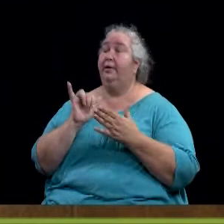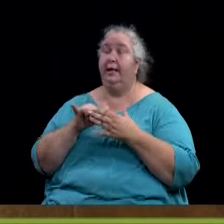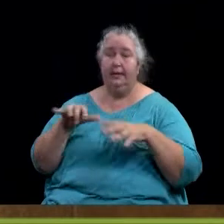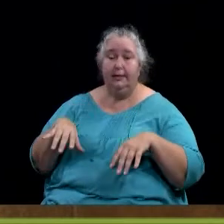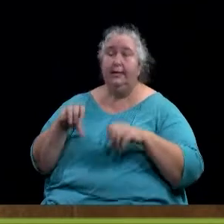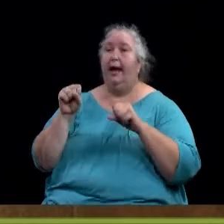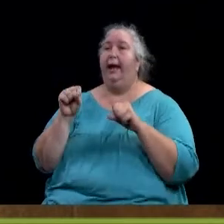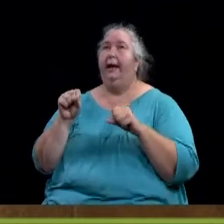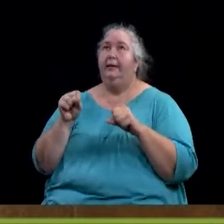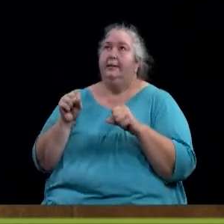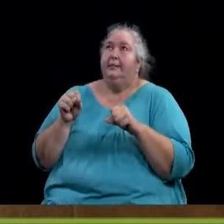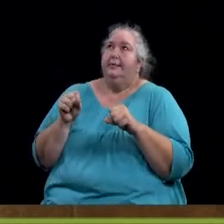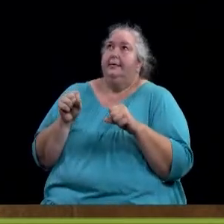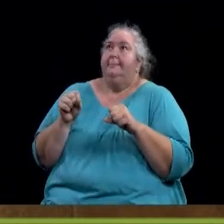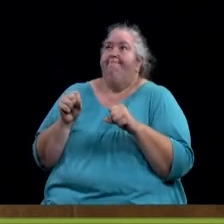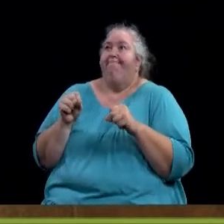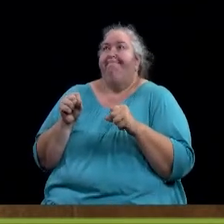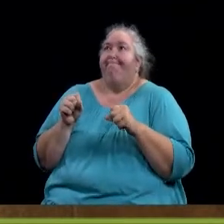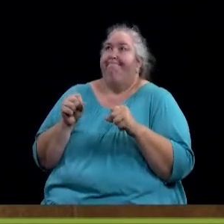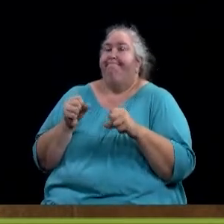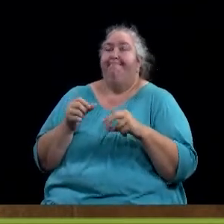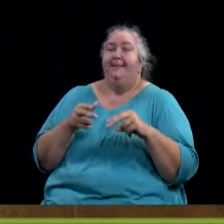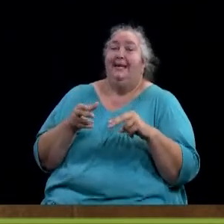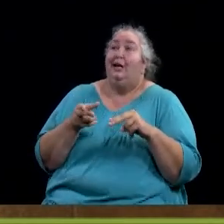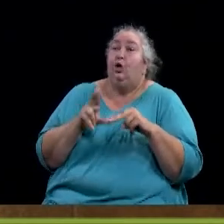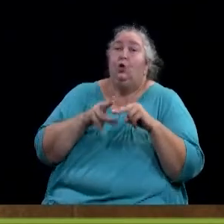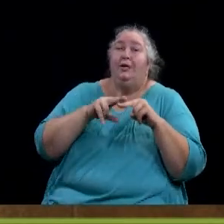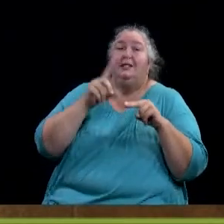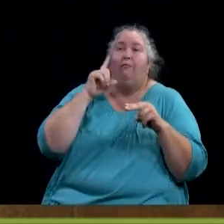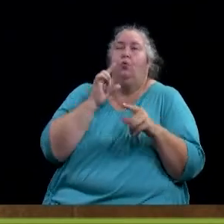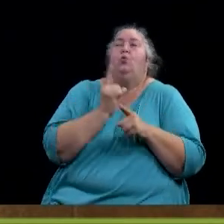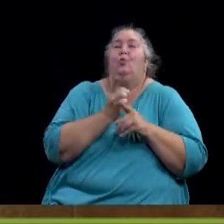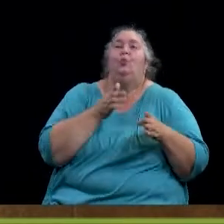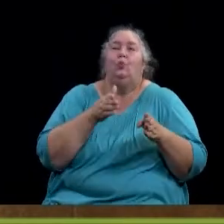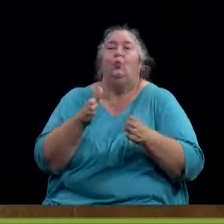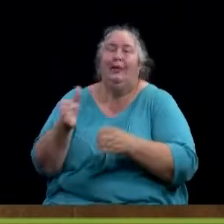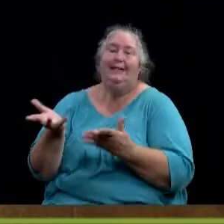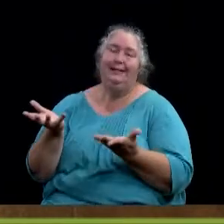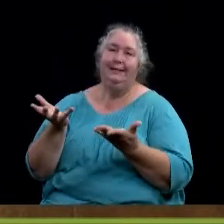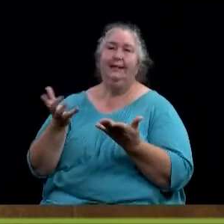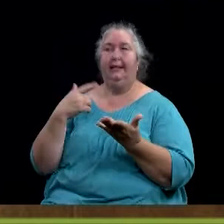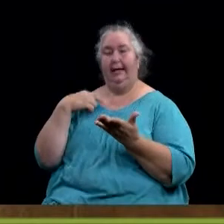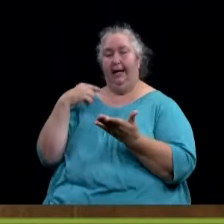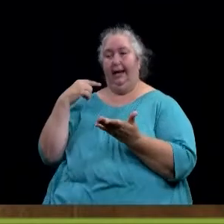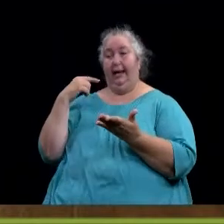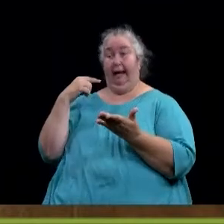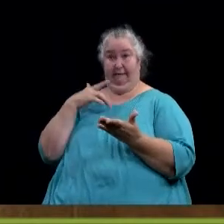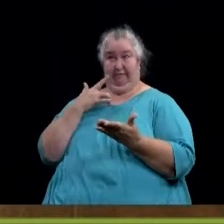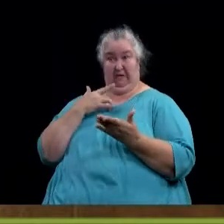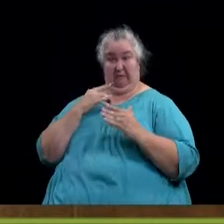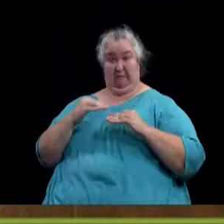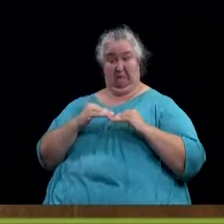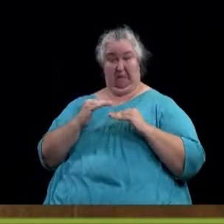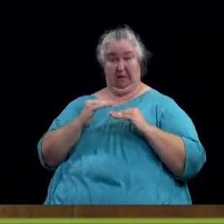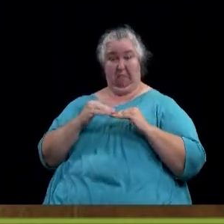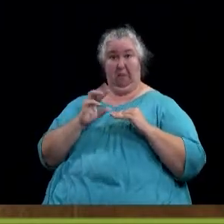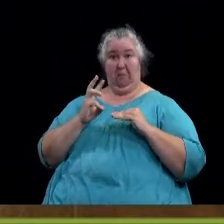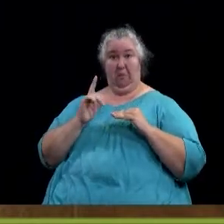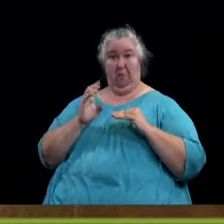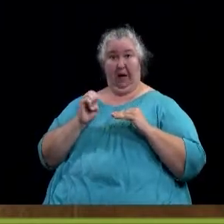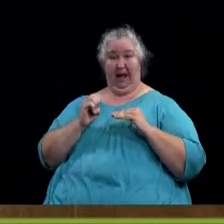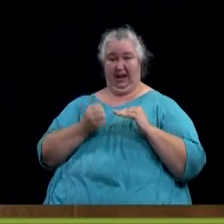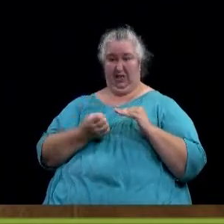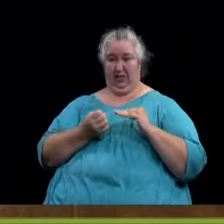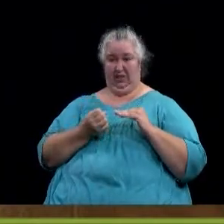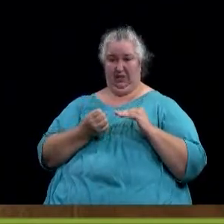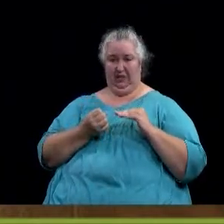direction. I think moving the minimum wage from for incentives from 12 to 15, I think is definitely a positive